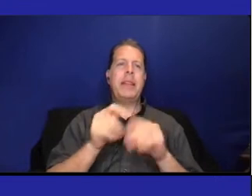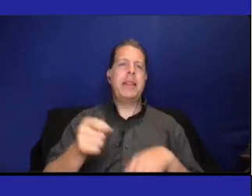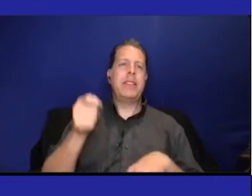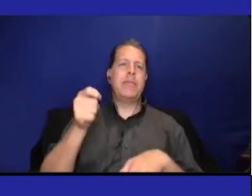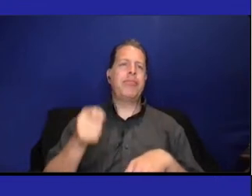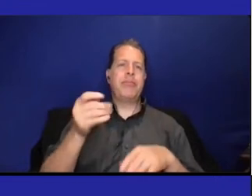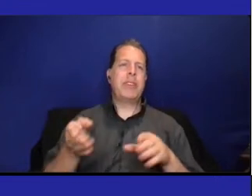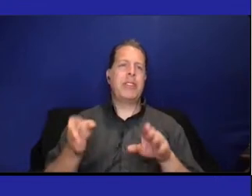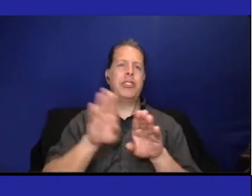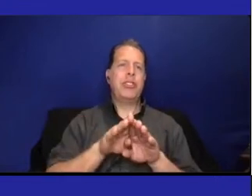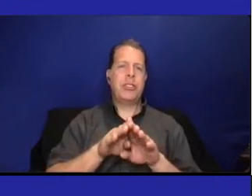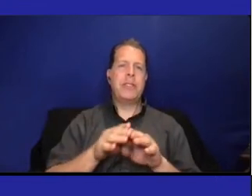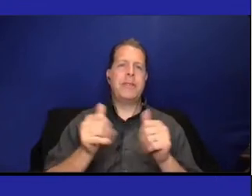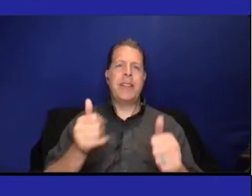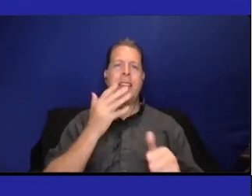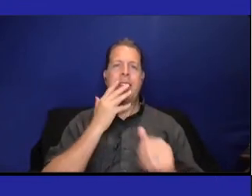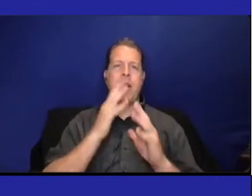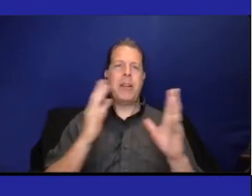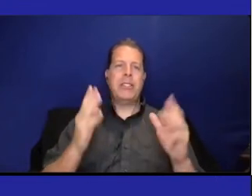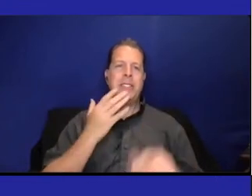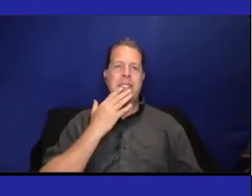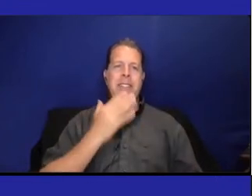meeting is adjourned. Thank you so much. Thank you. Congratulations. Great job. Wow.